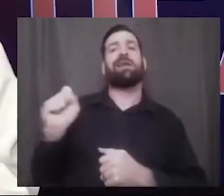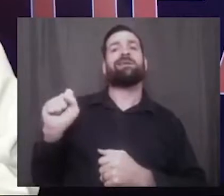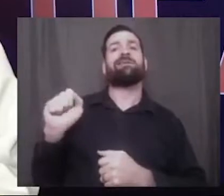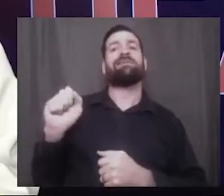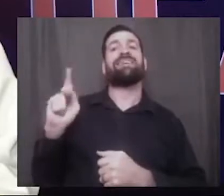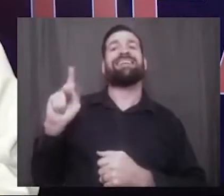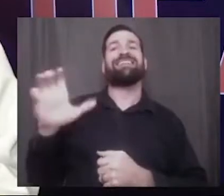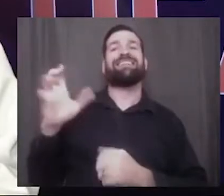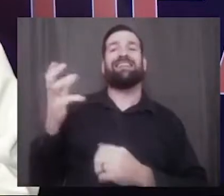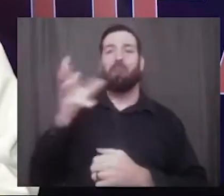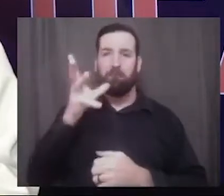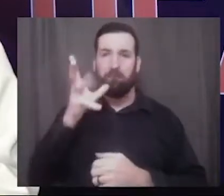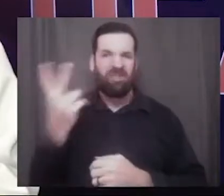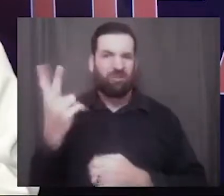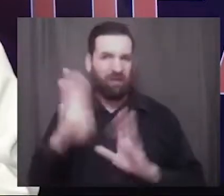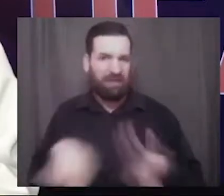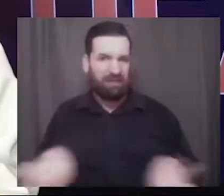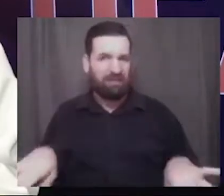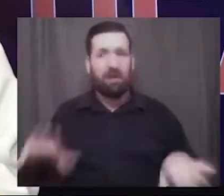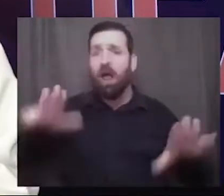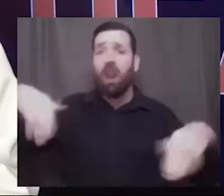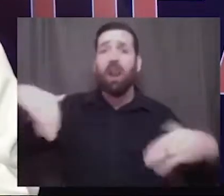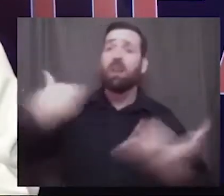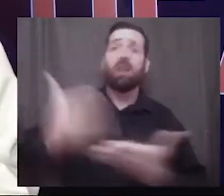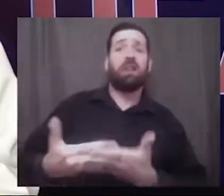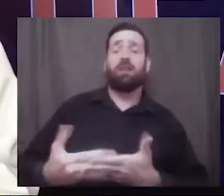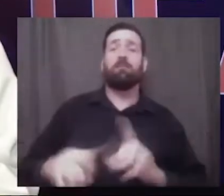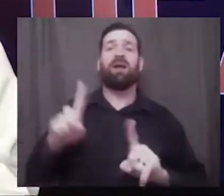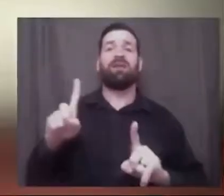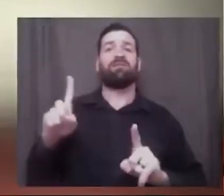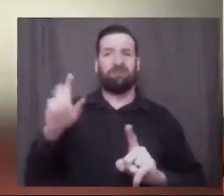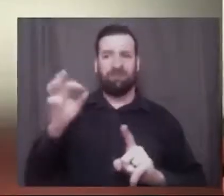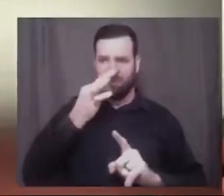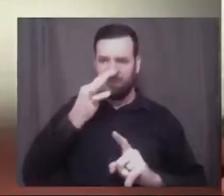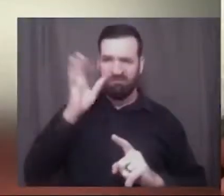she's not there yet, but she knows it's coming, and she wants to be prepared.